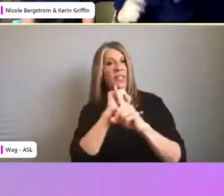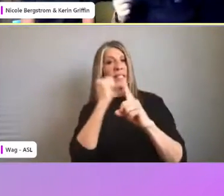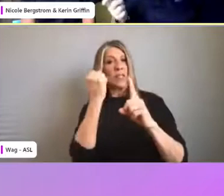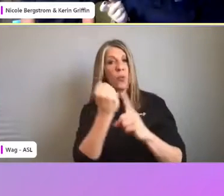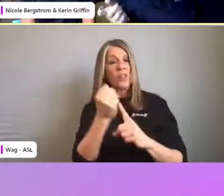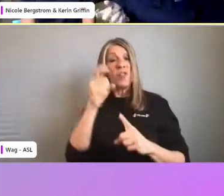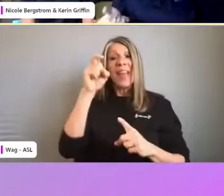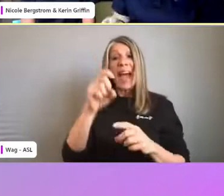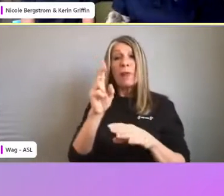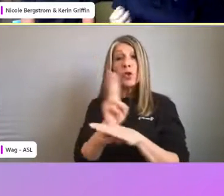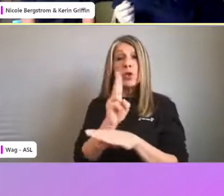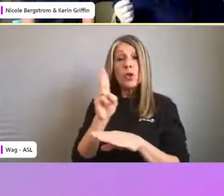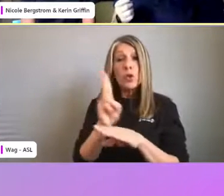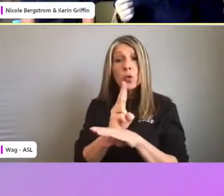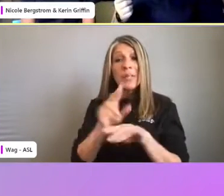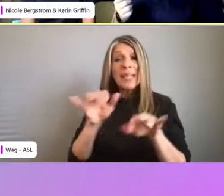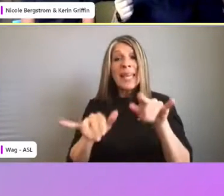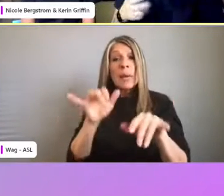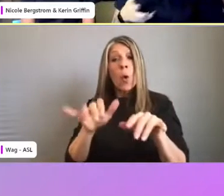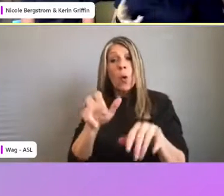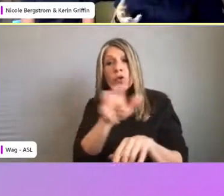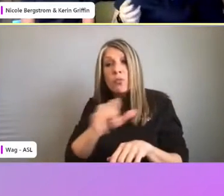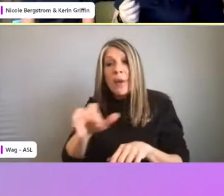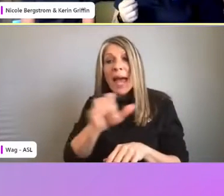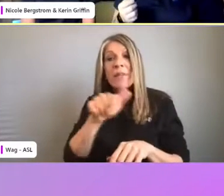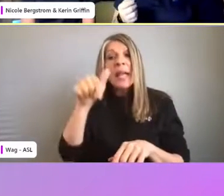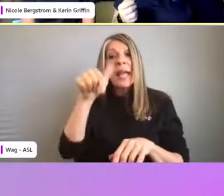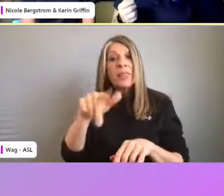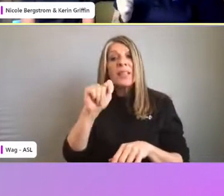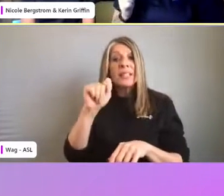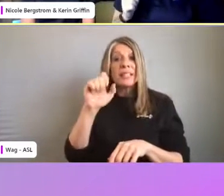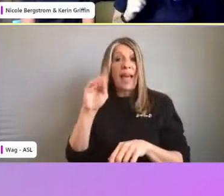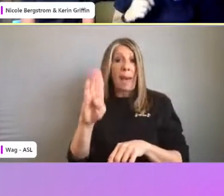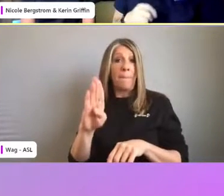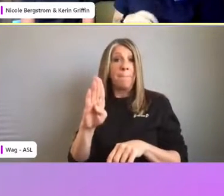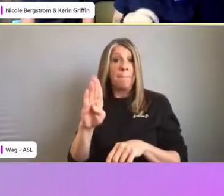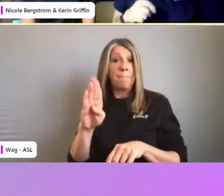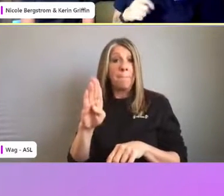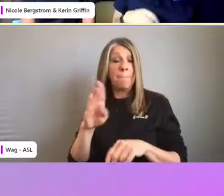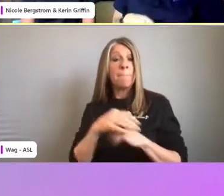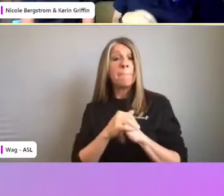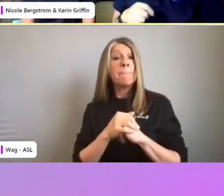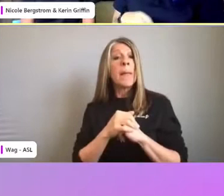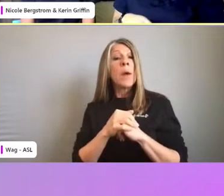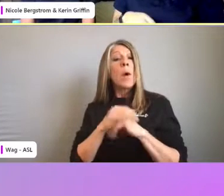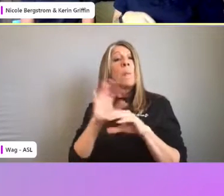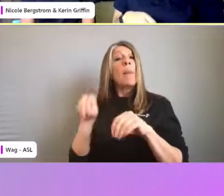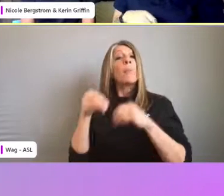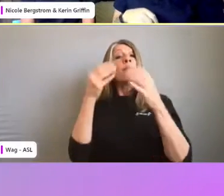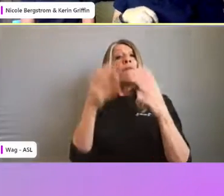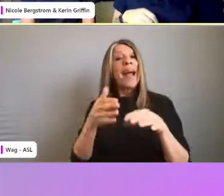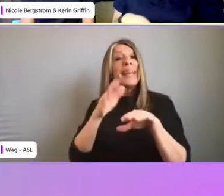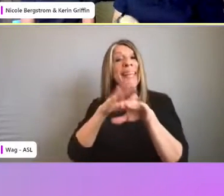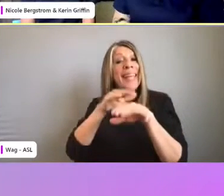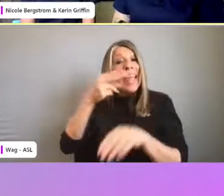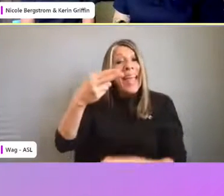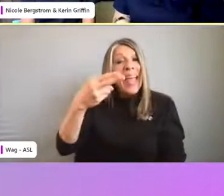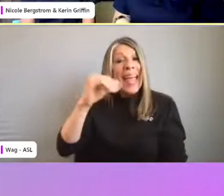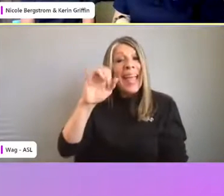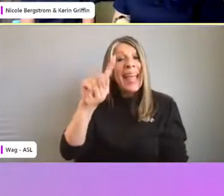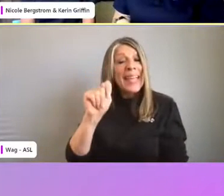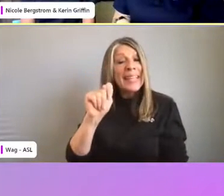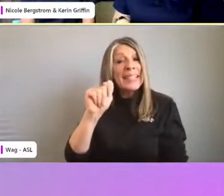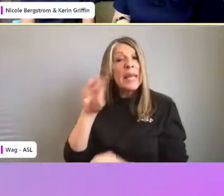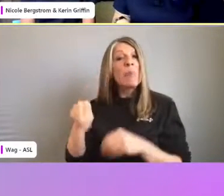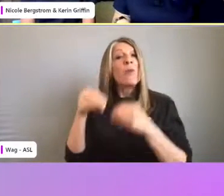to use a keyboard to navigate this tab panel. By providing contextual hints, it provided